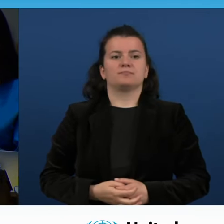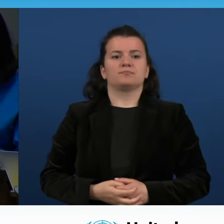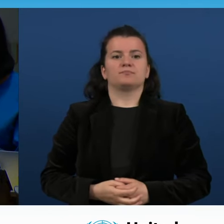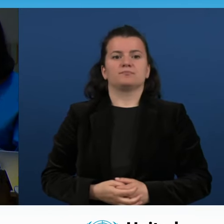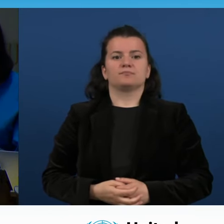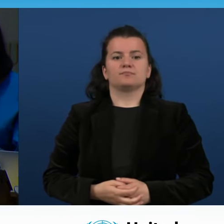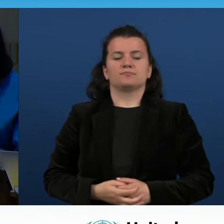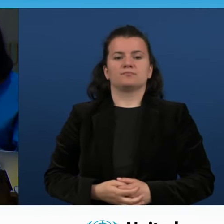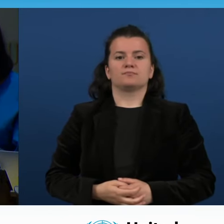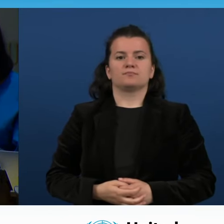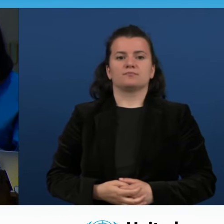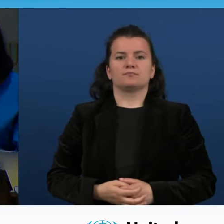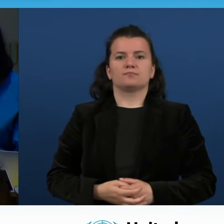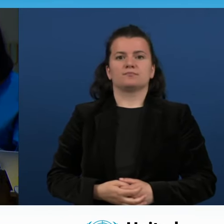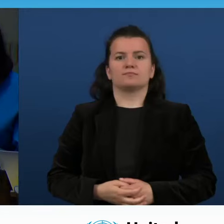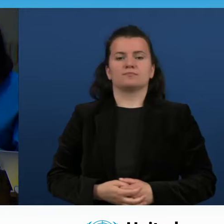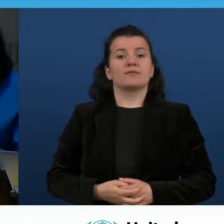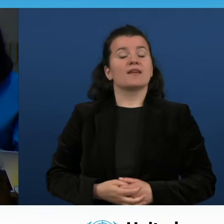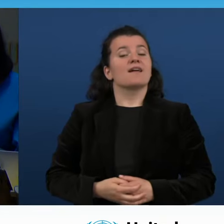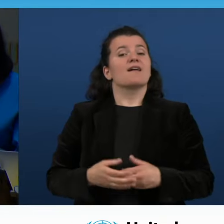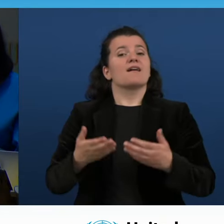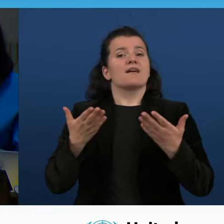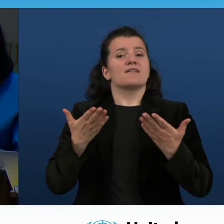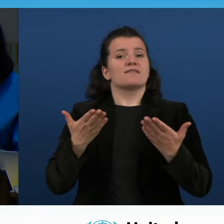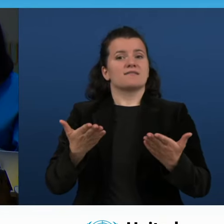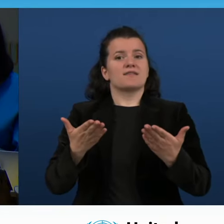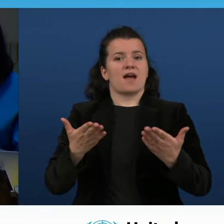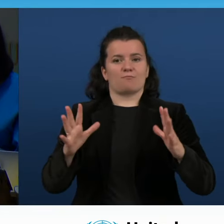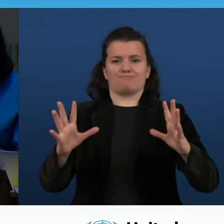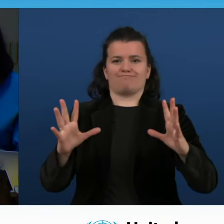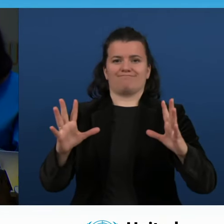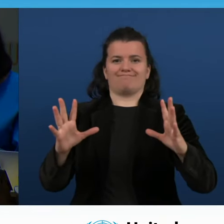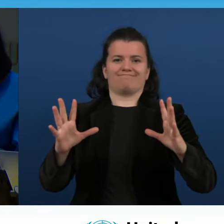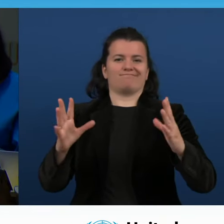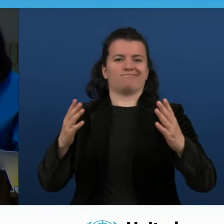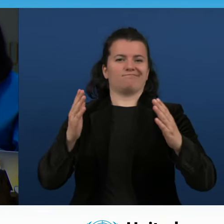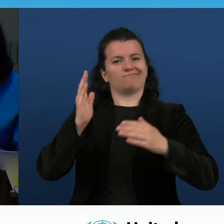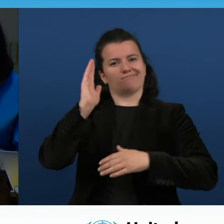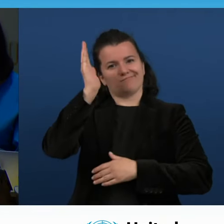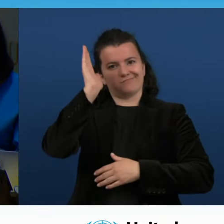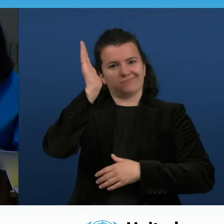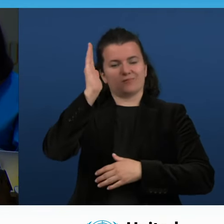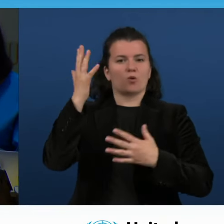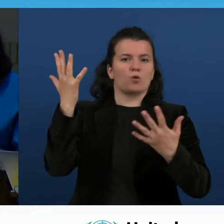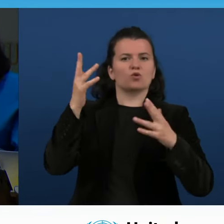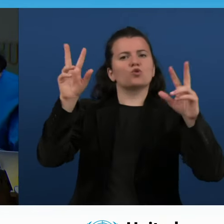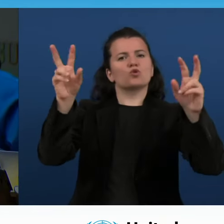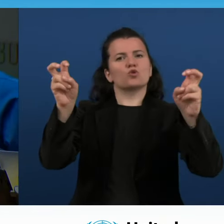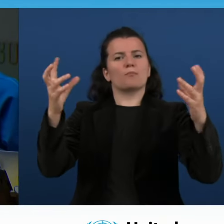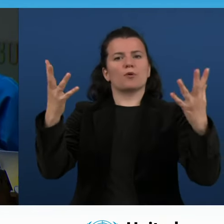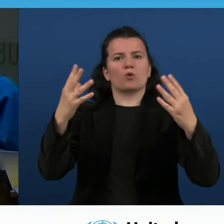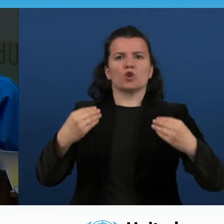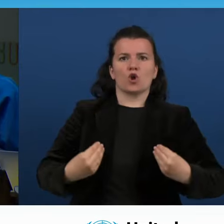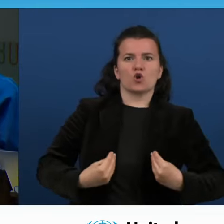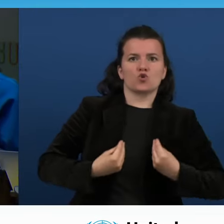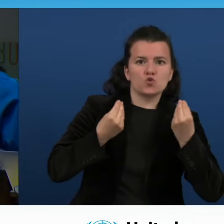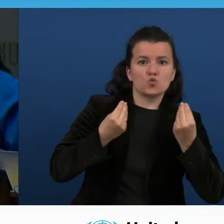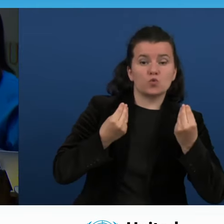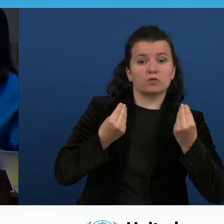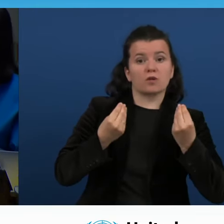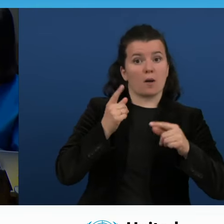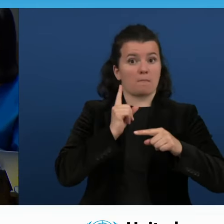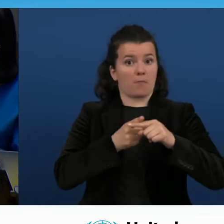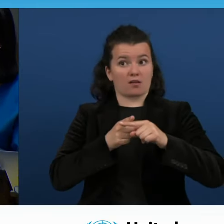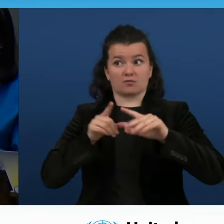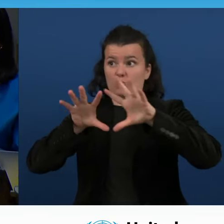a spotlight session entitled Youth in a World Without Poverty. And I would like